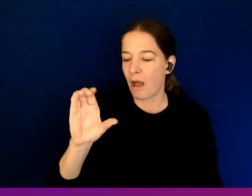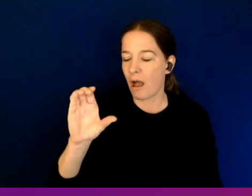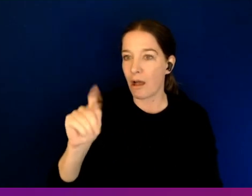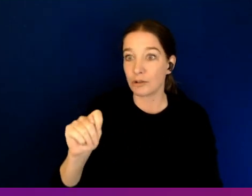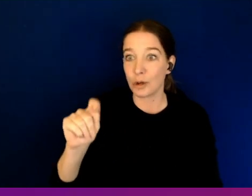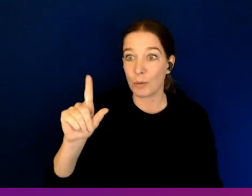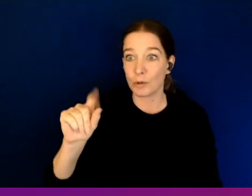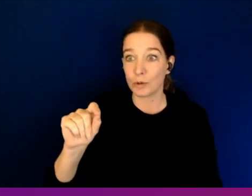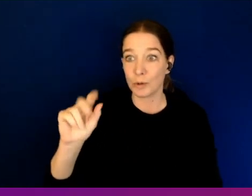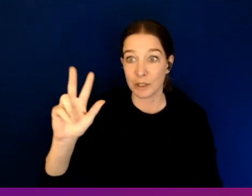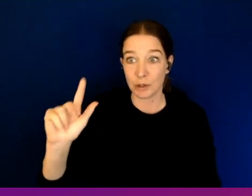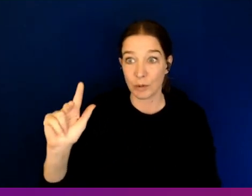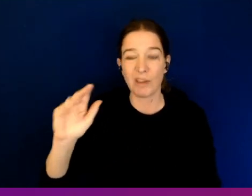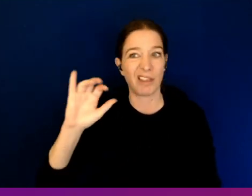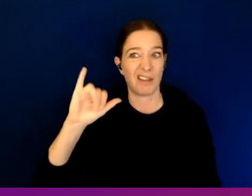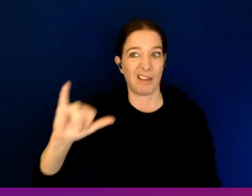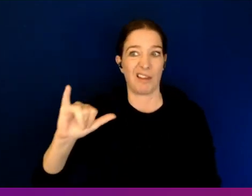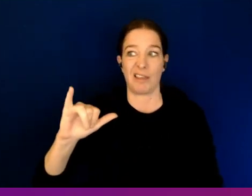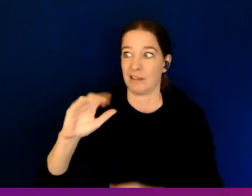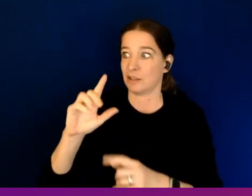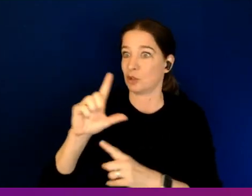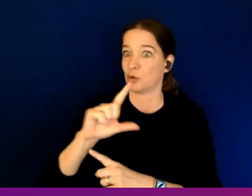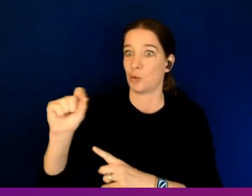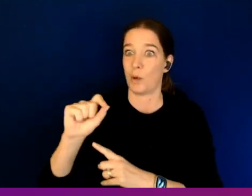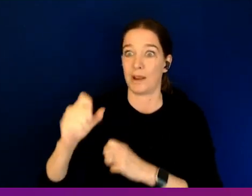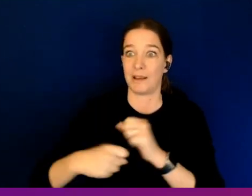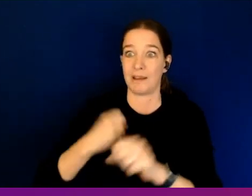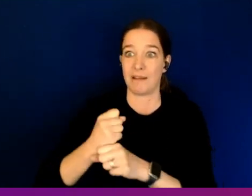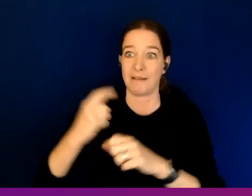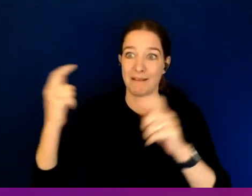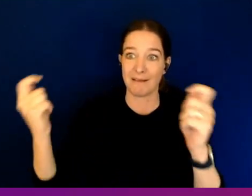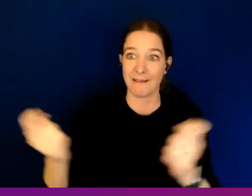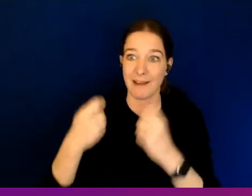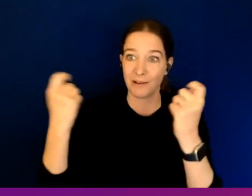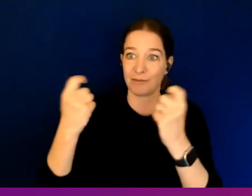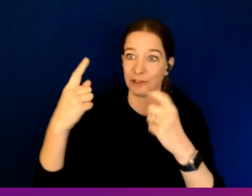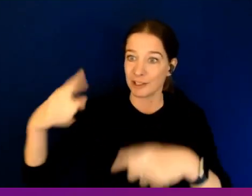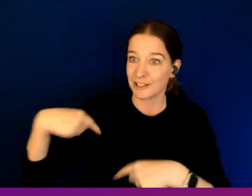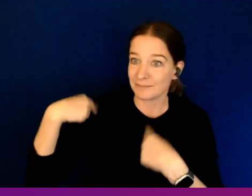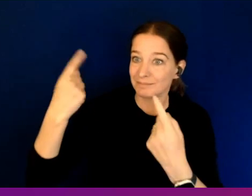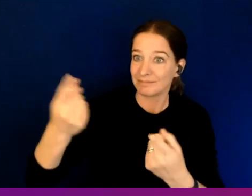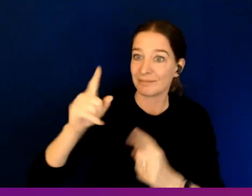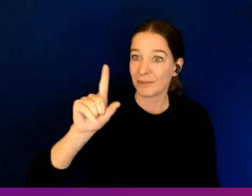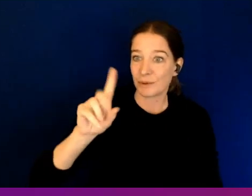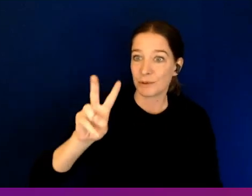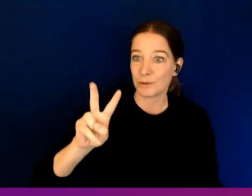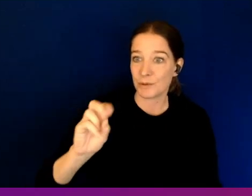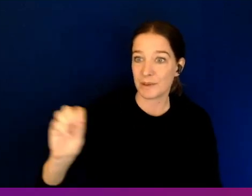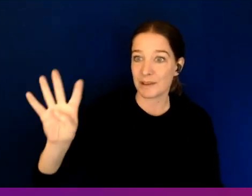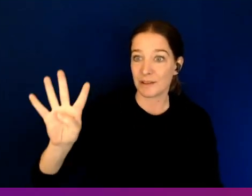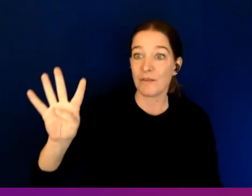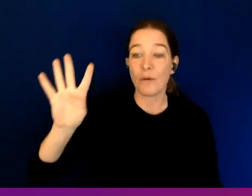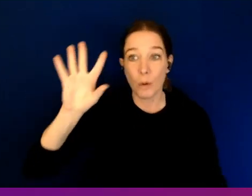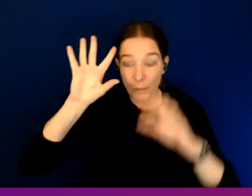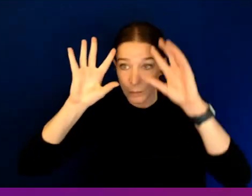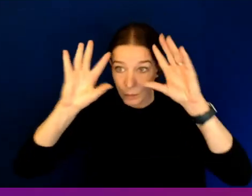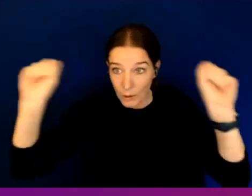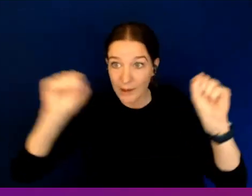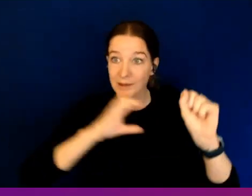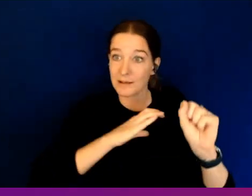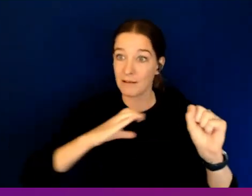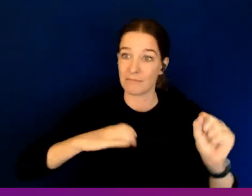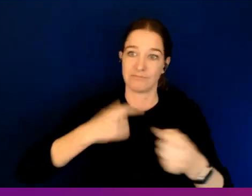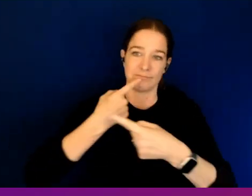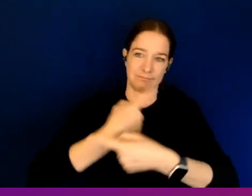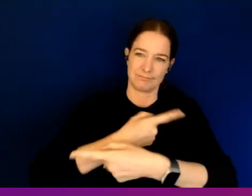October 2023 marks the 20th anniversary of CISA's Cybersecurity Awareness Month. Since 2004, the President and Congress have declared the month of October